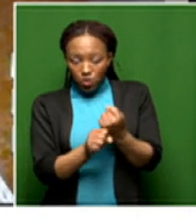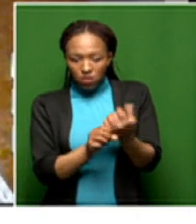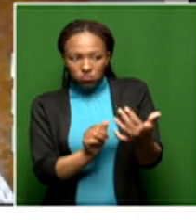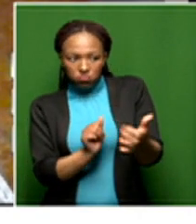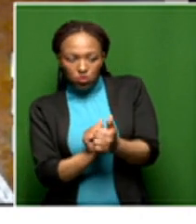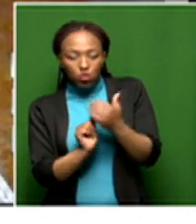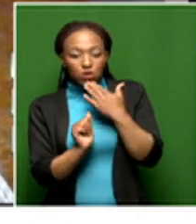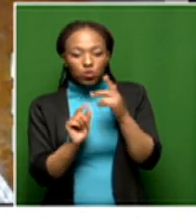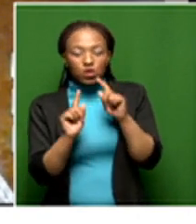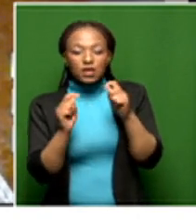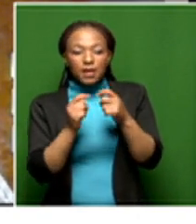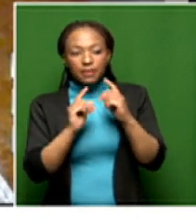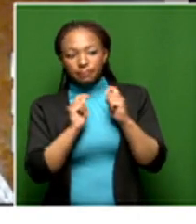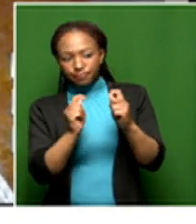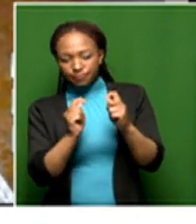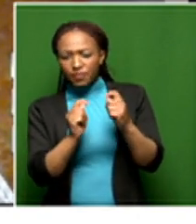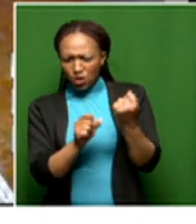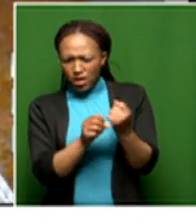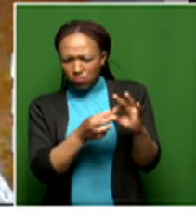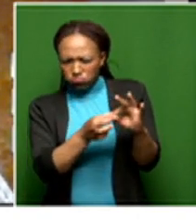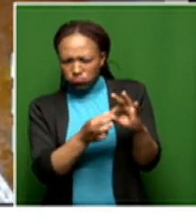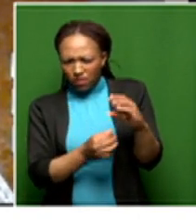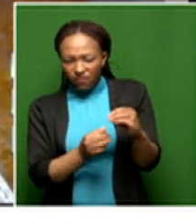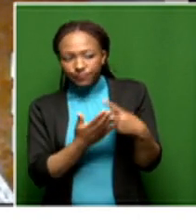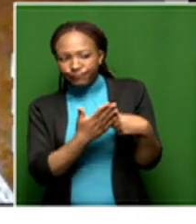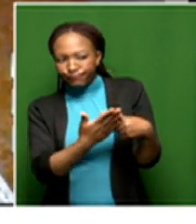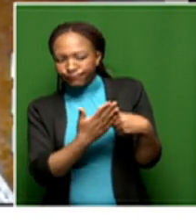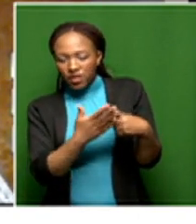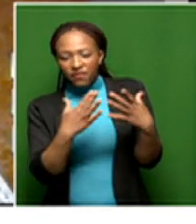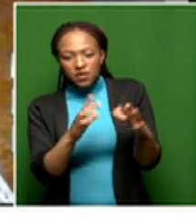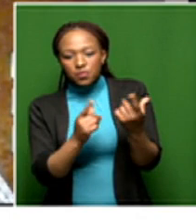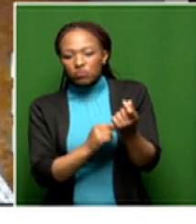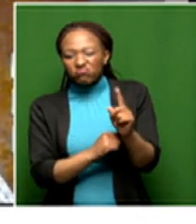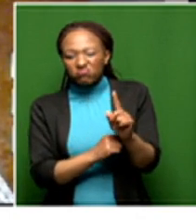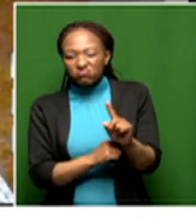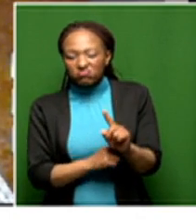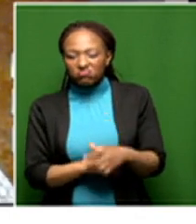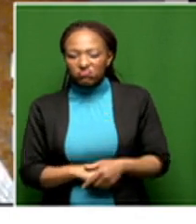Department of Transport in this regard? And what sort of discussions have you had with them?